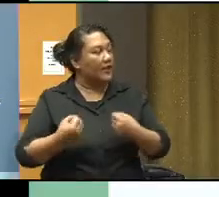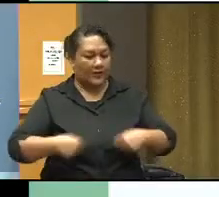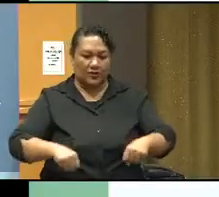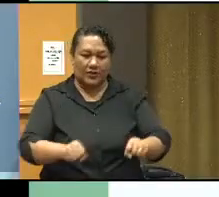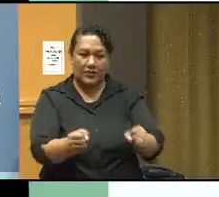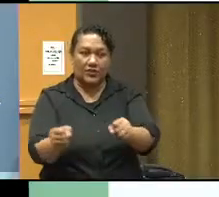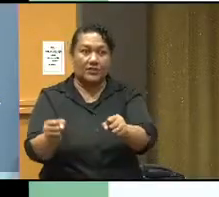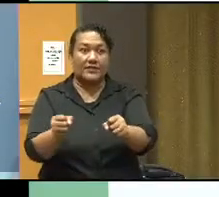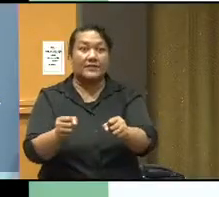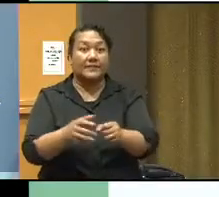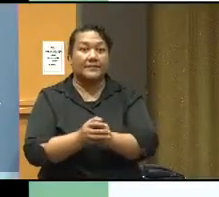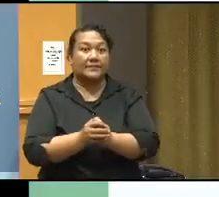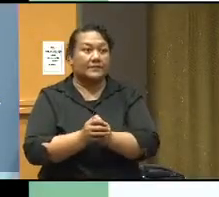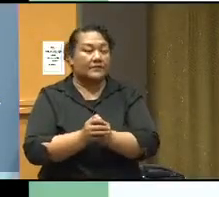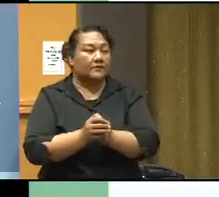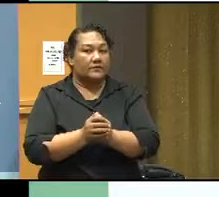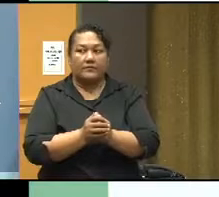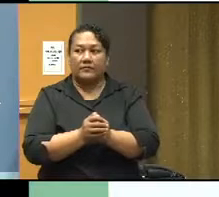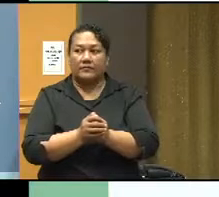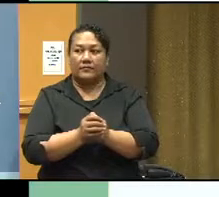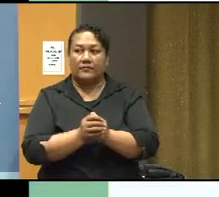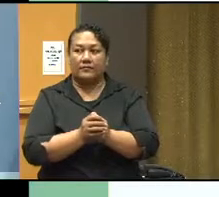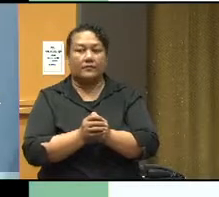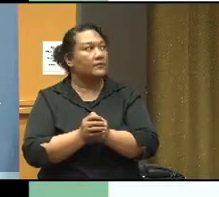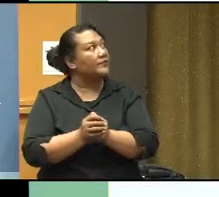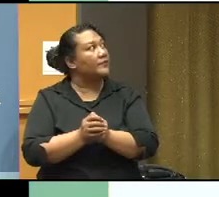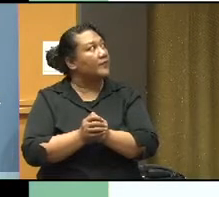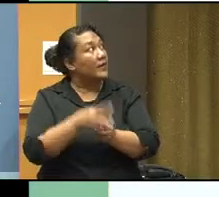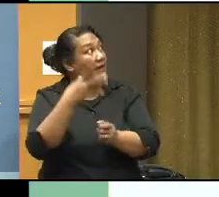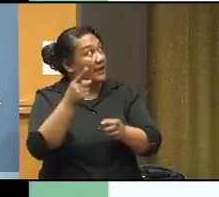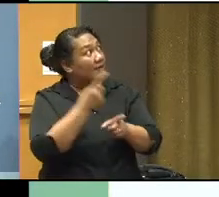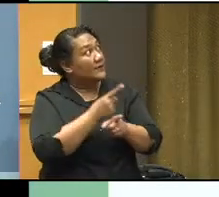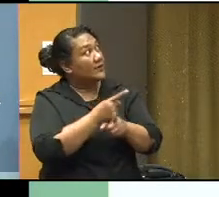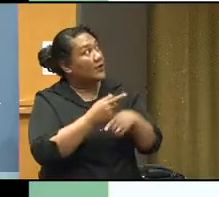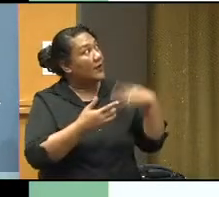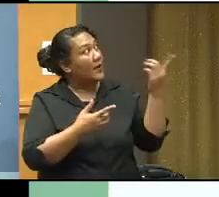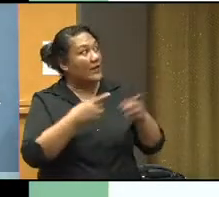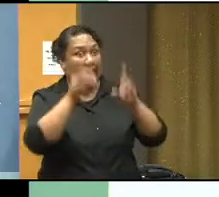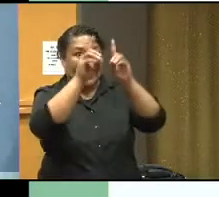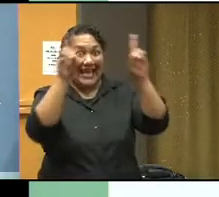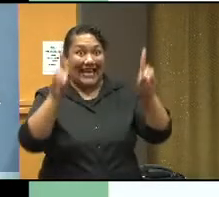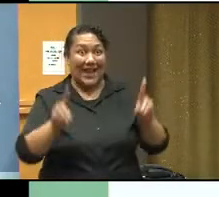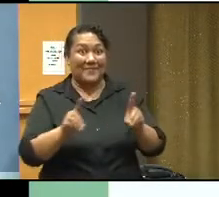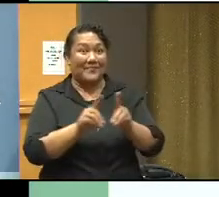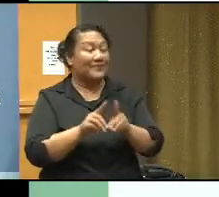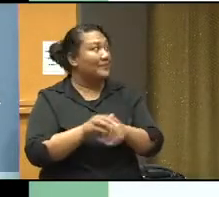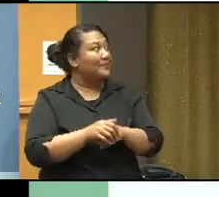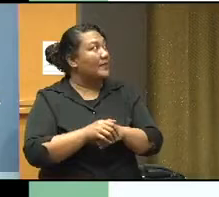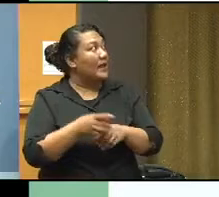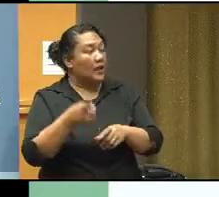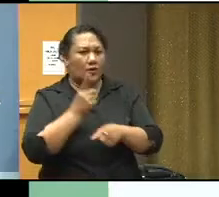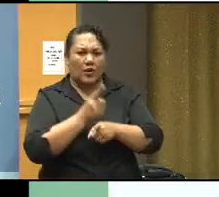strategies. As I said, there is a link, and we've talked about it in the diagram. I've picked up each of the university